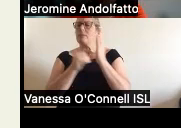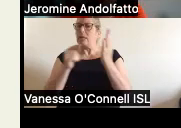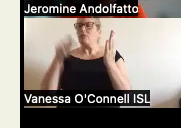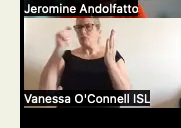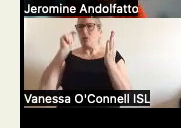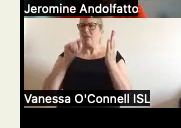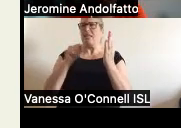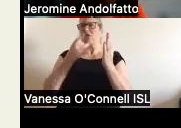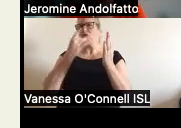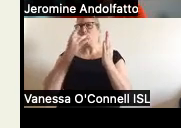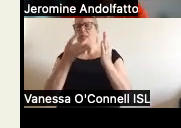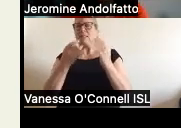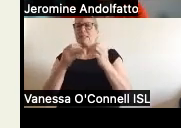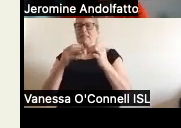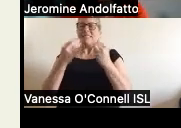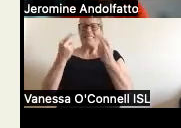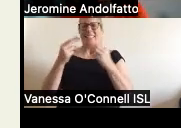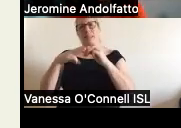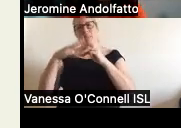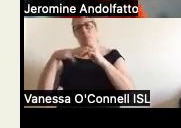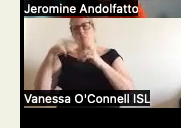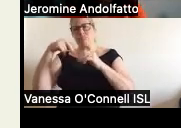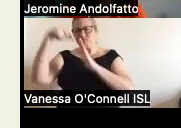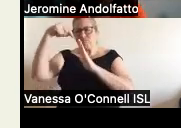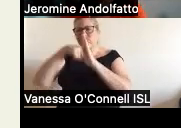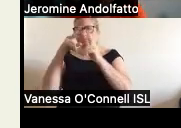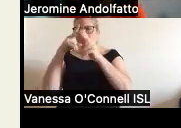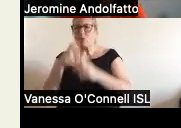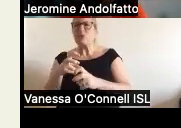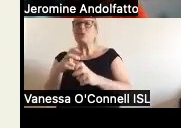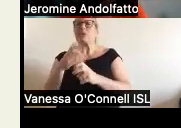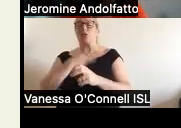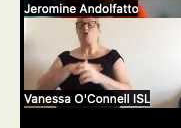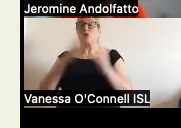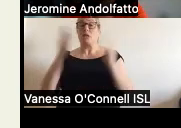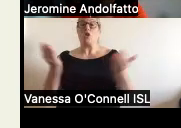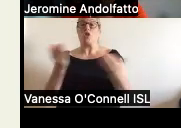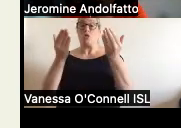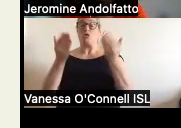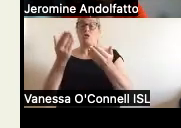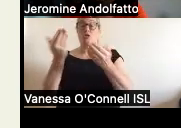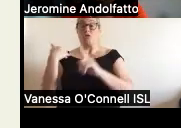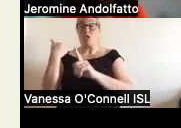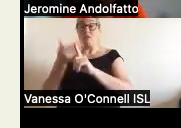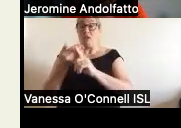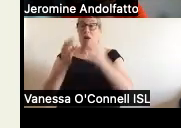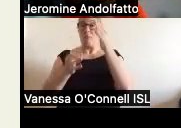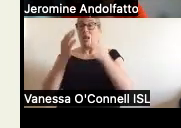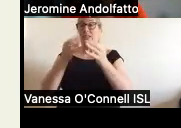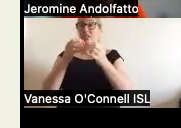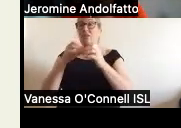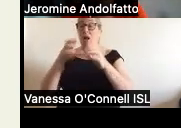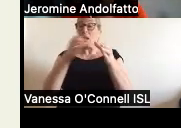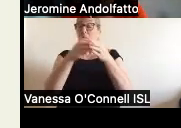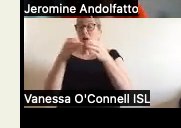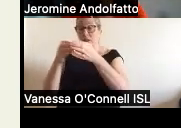requested further examination and that they just encouraged so far political parties to publish diversity and